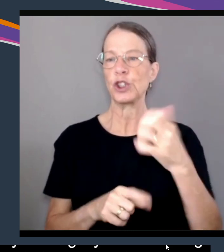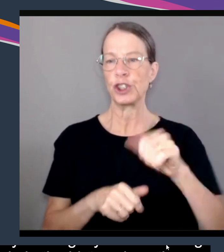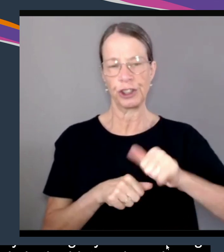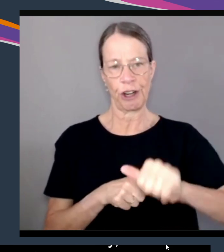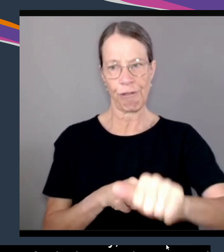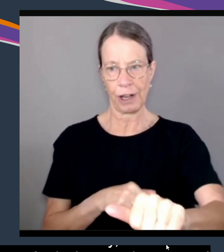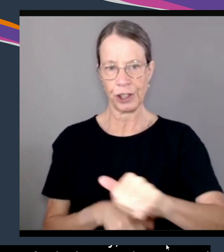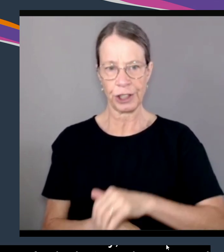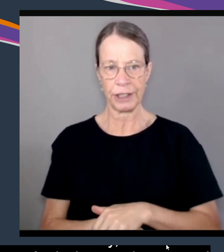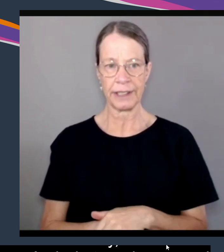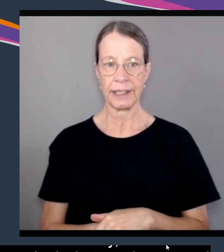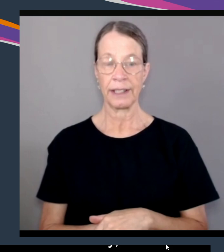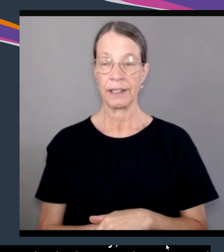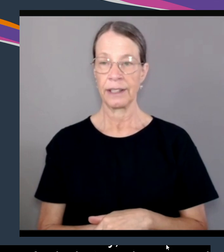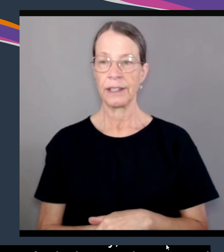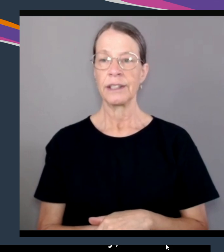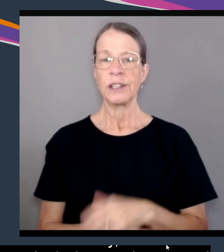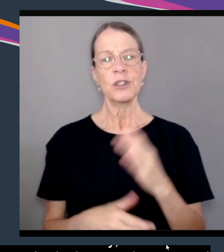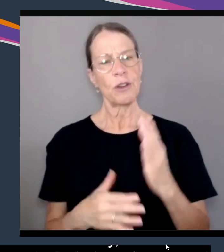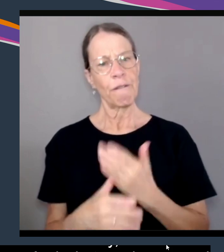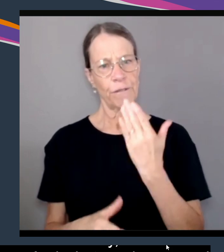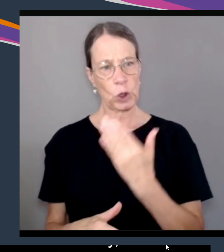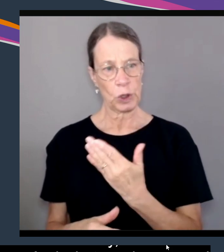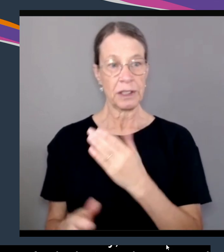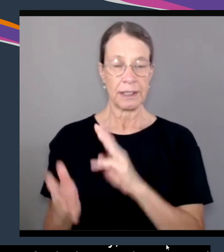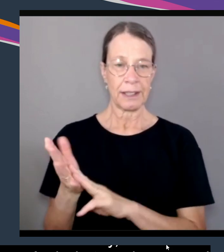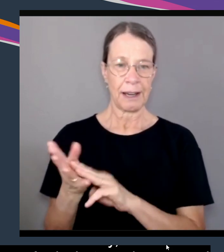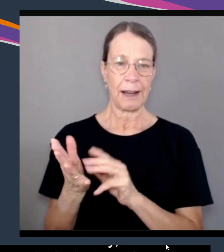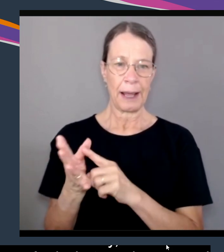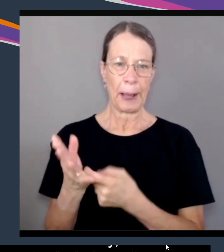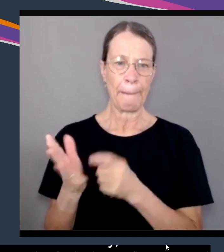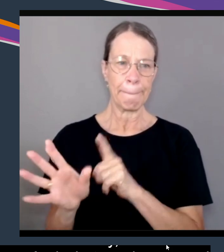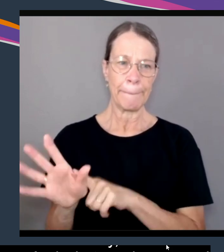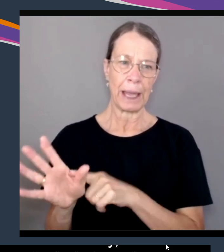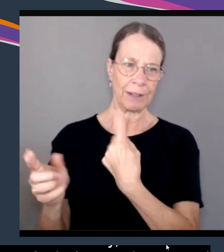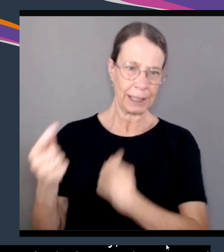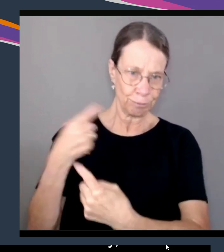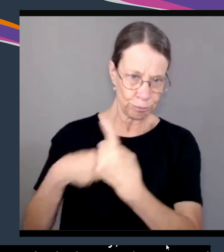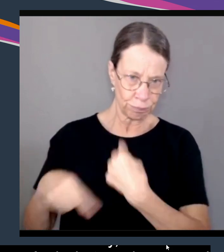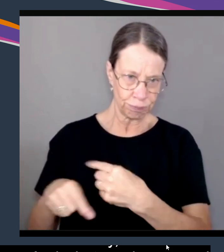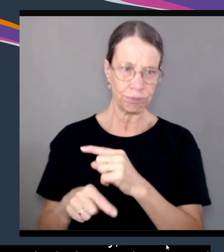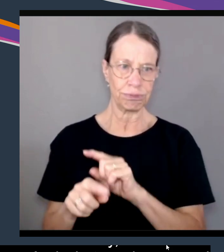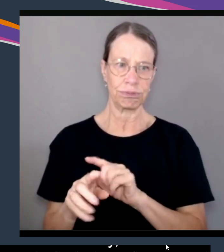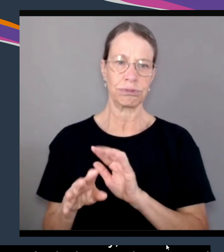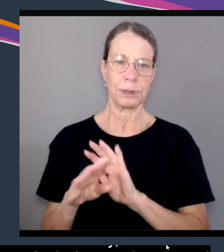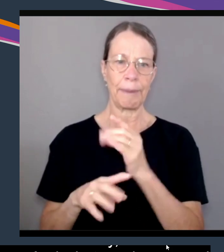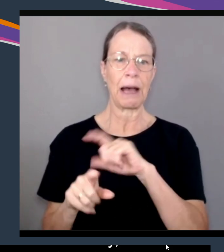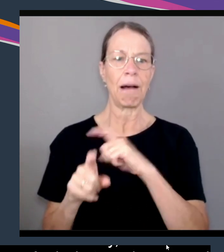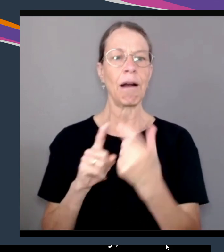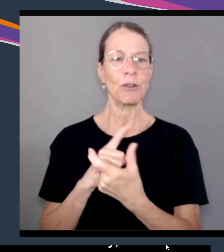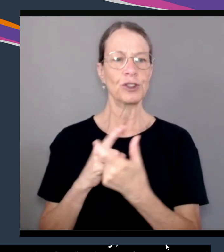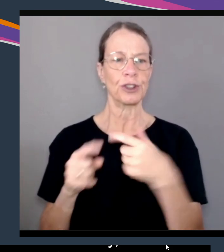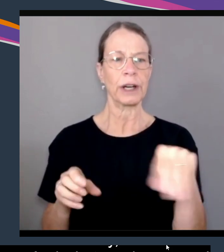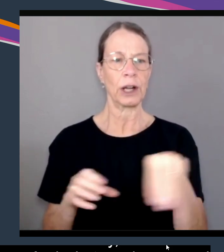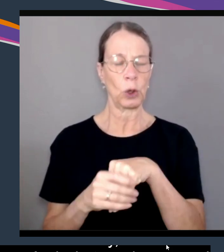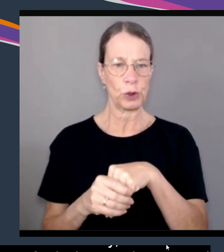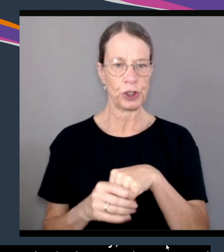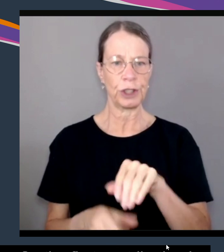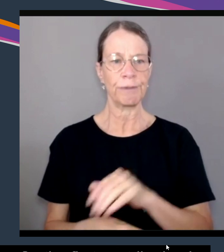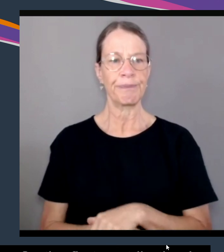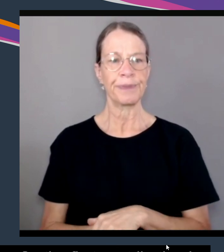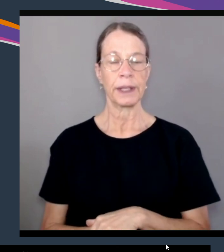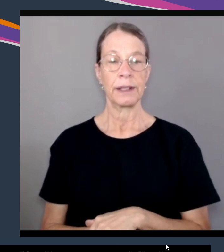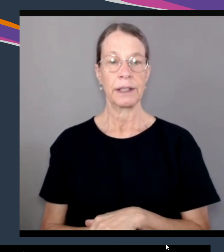and Mary had mentioned this in the introduction, is cultural inclusion. So the history of